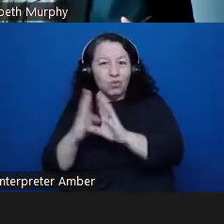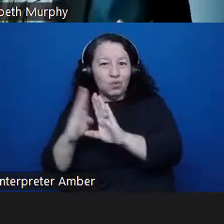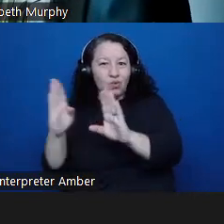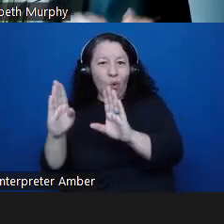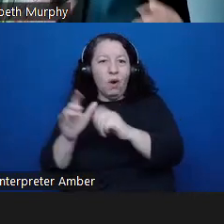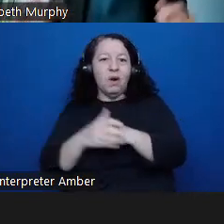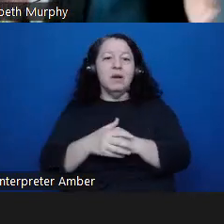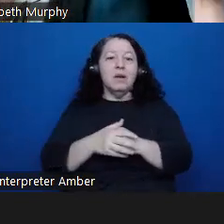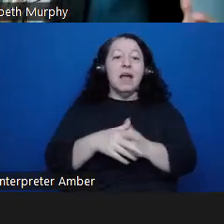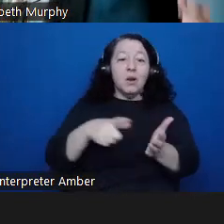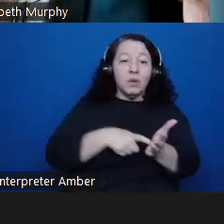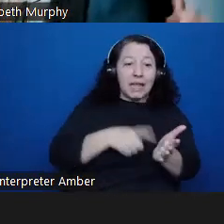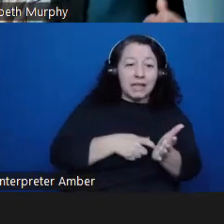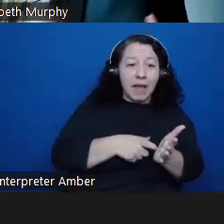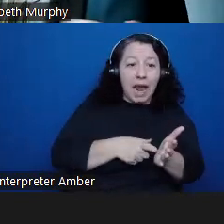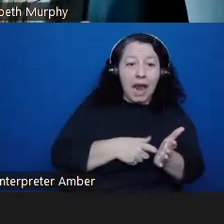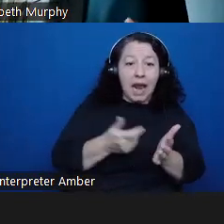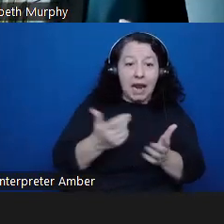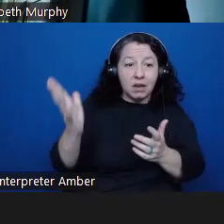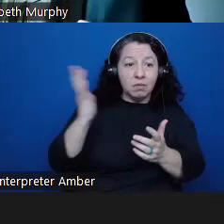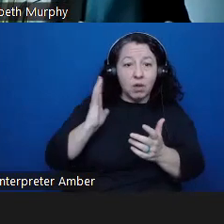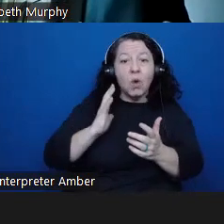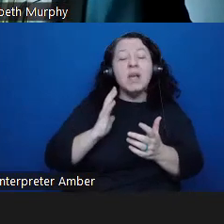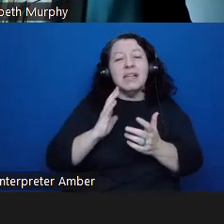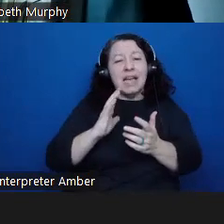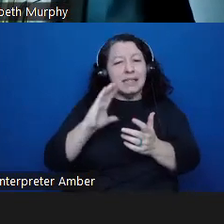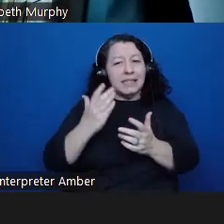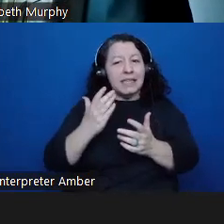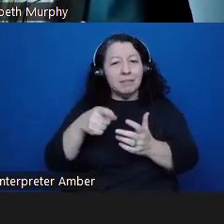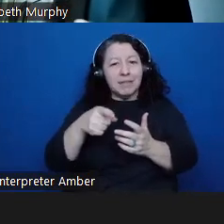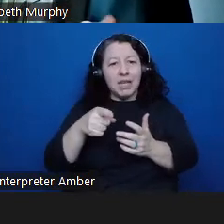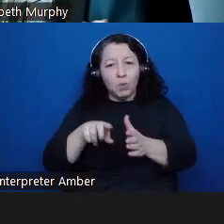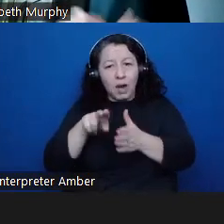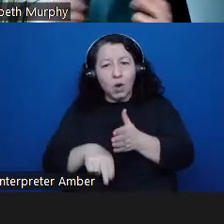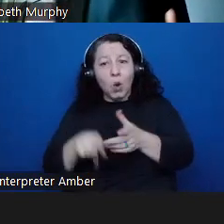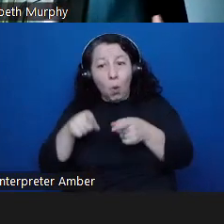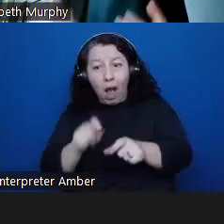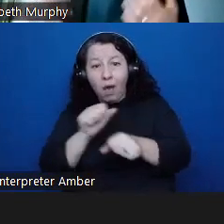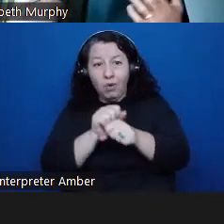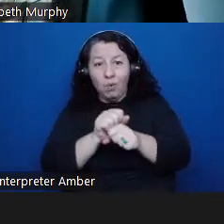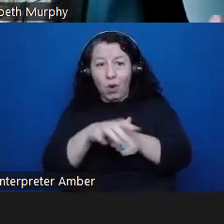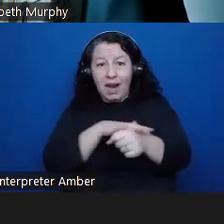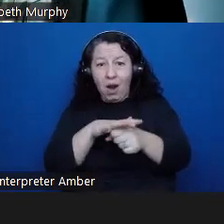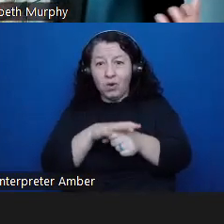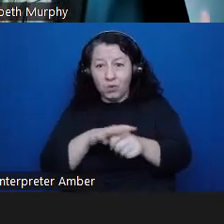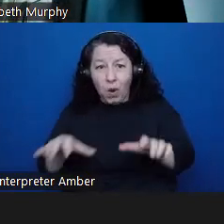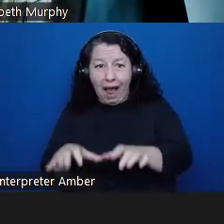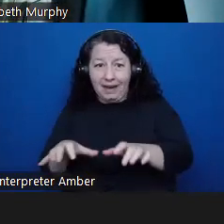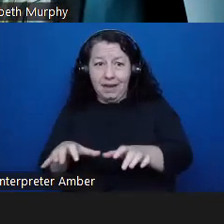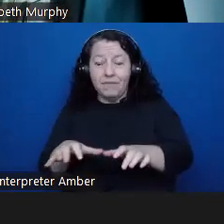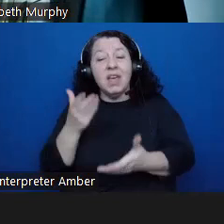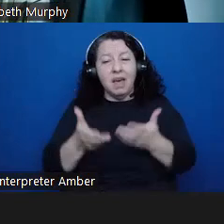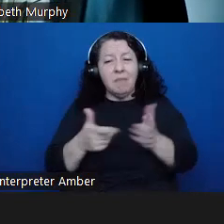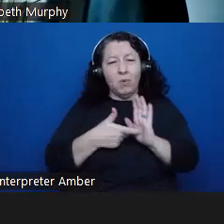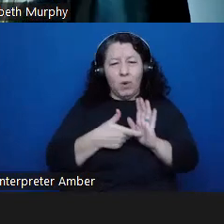Ina Kerberg that these were interred while the hippodrome workshops were active, and that they may represent internments of the community of